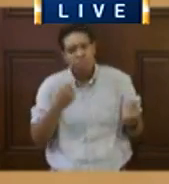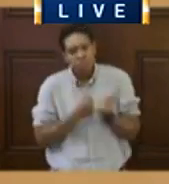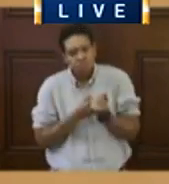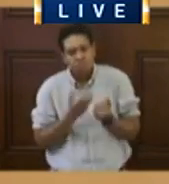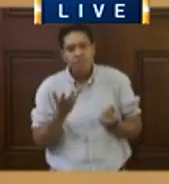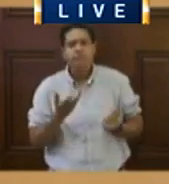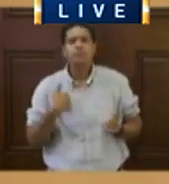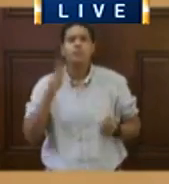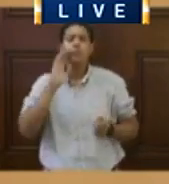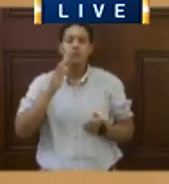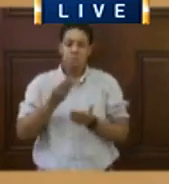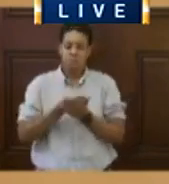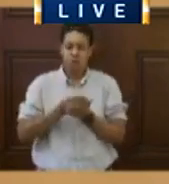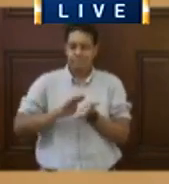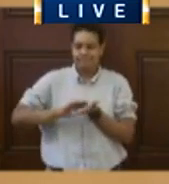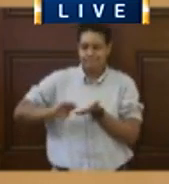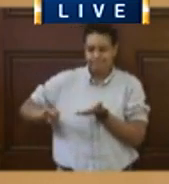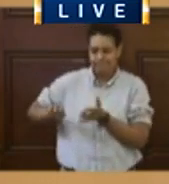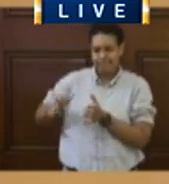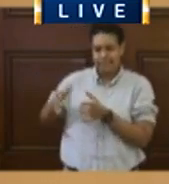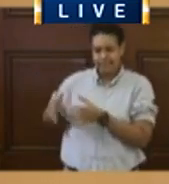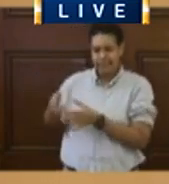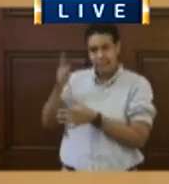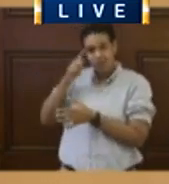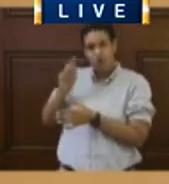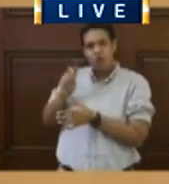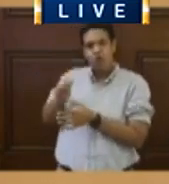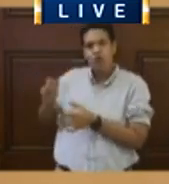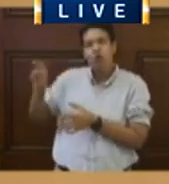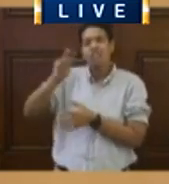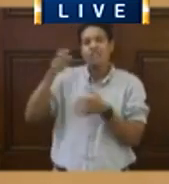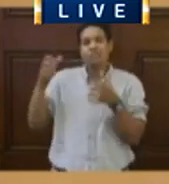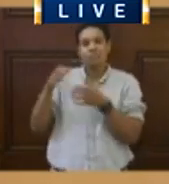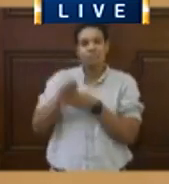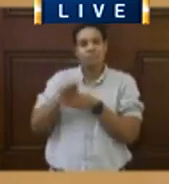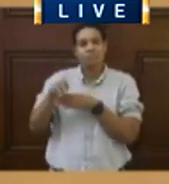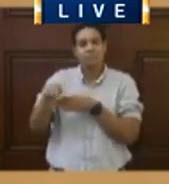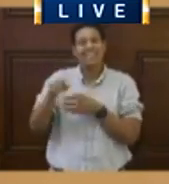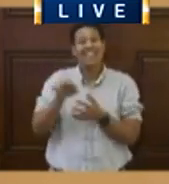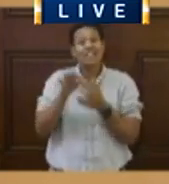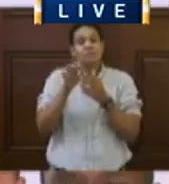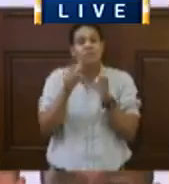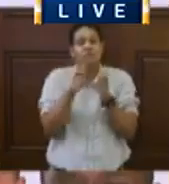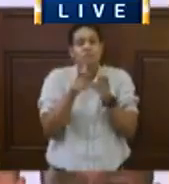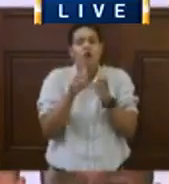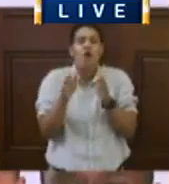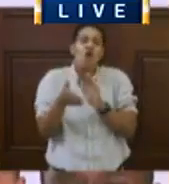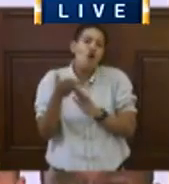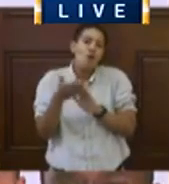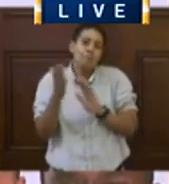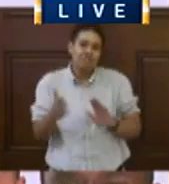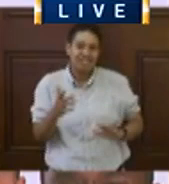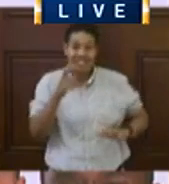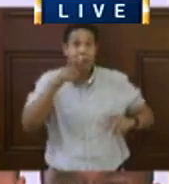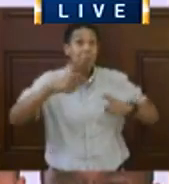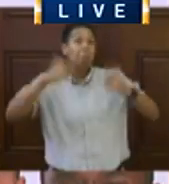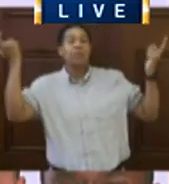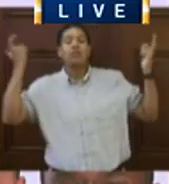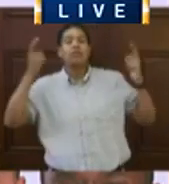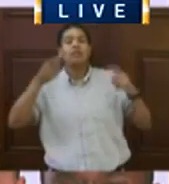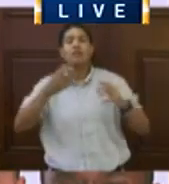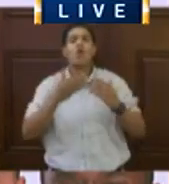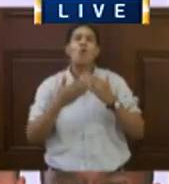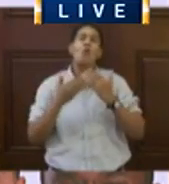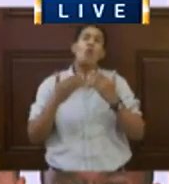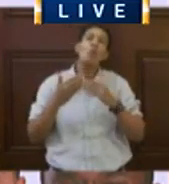funds for the tourism industry, and in particular the smaller operators in the tourism industry. There are over 1,000